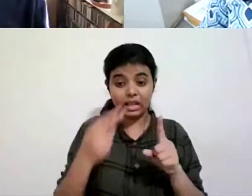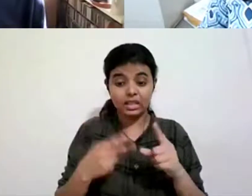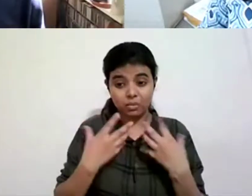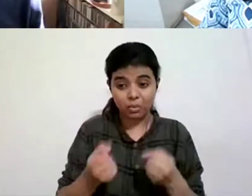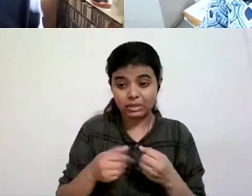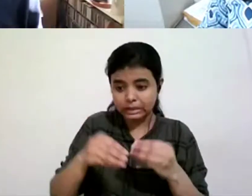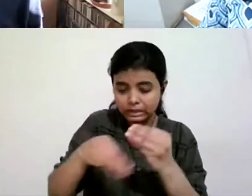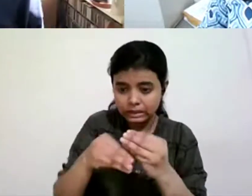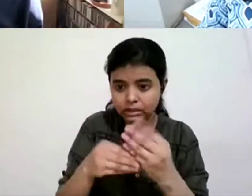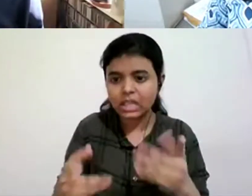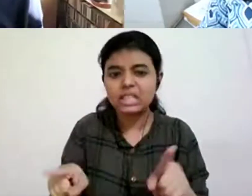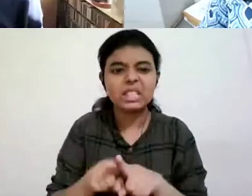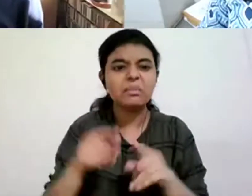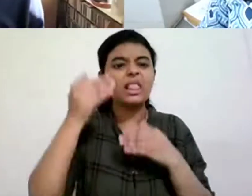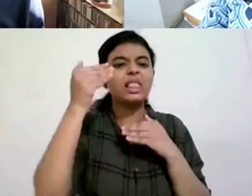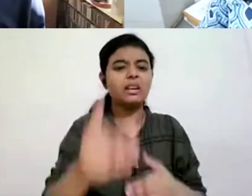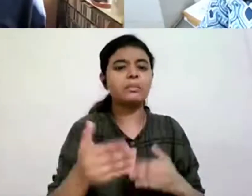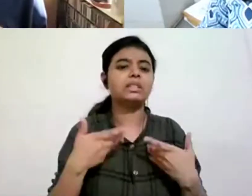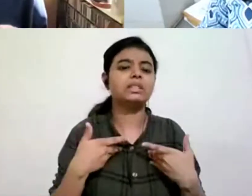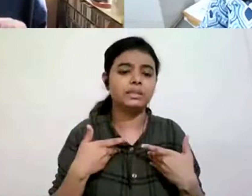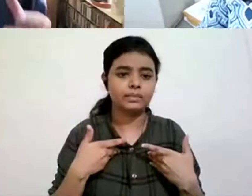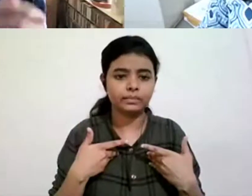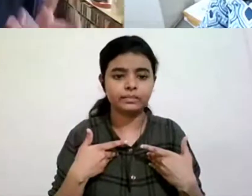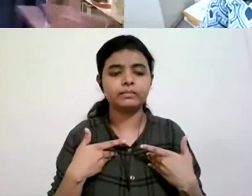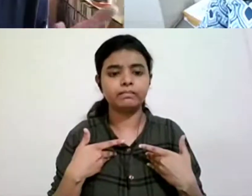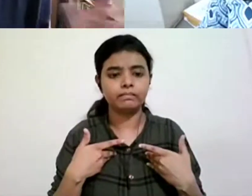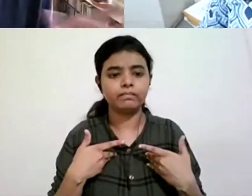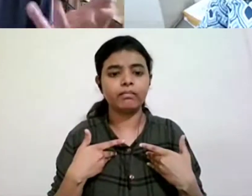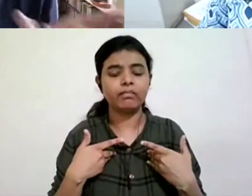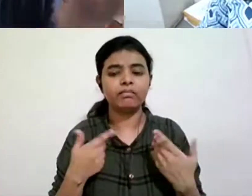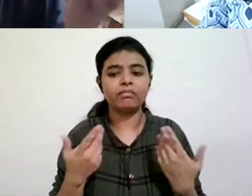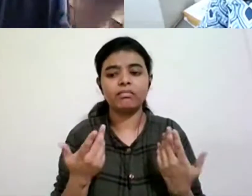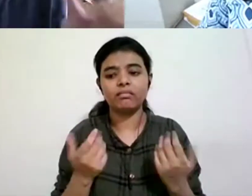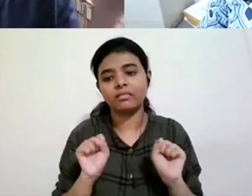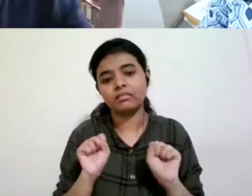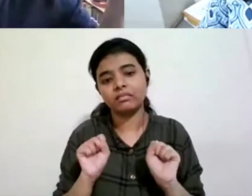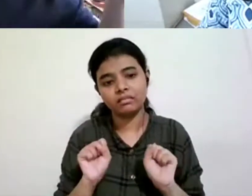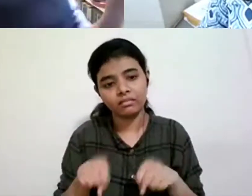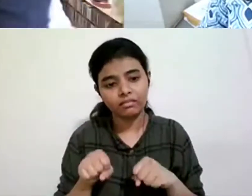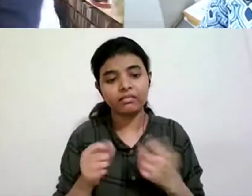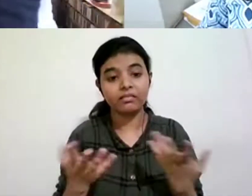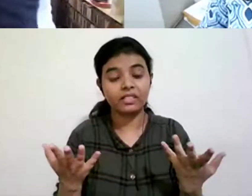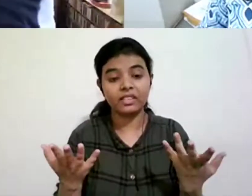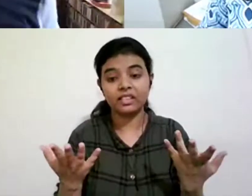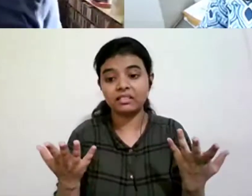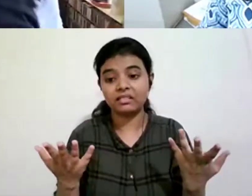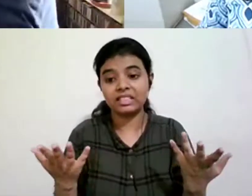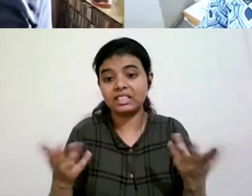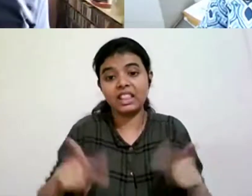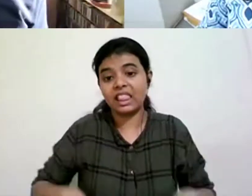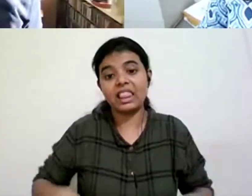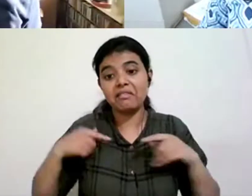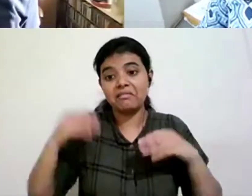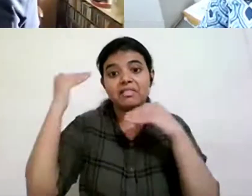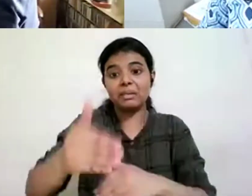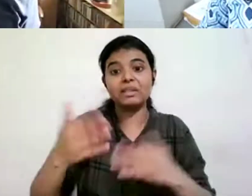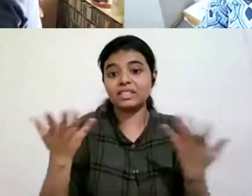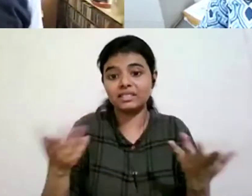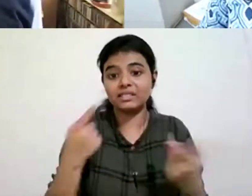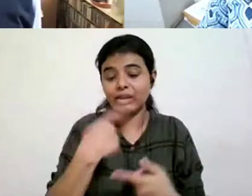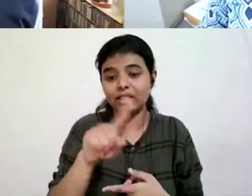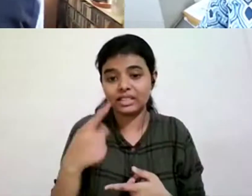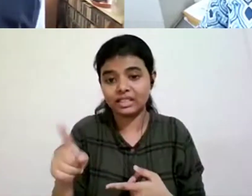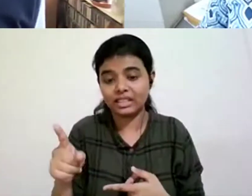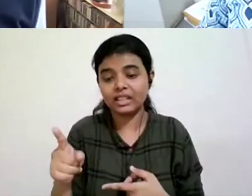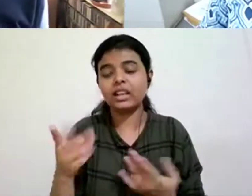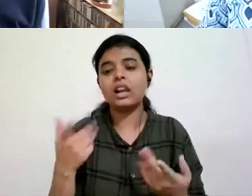limiting us down unbelievably. And but yeah, as like the whole life was limited. What we do